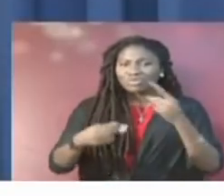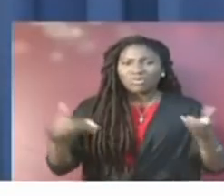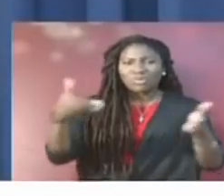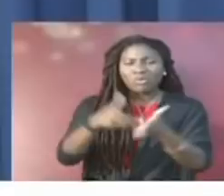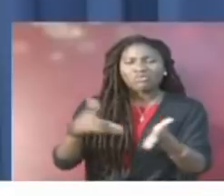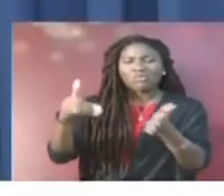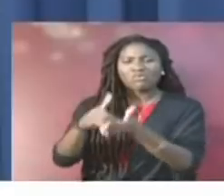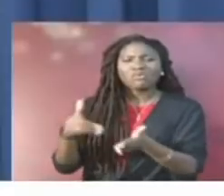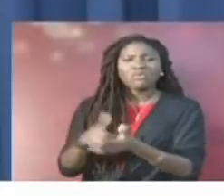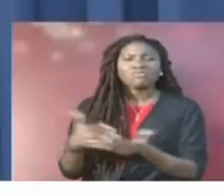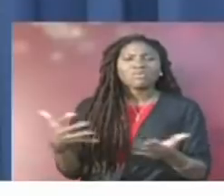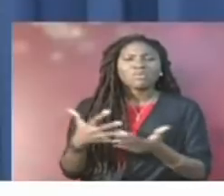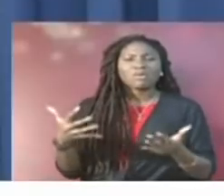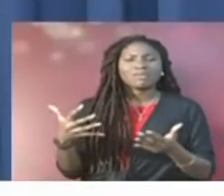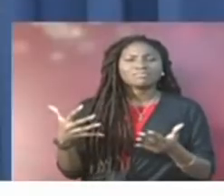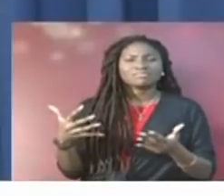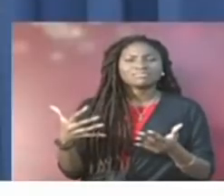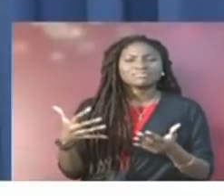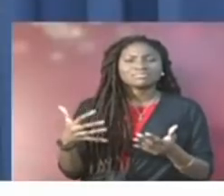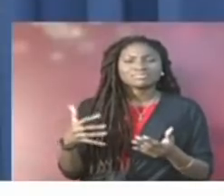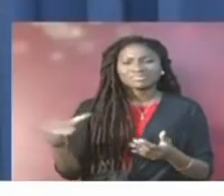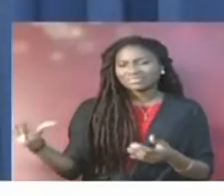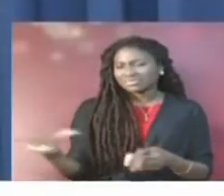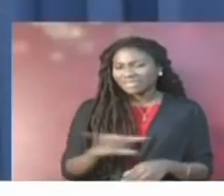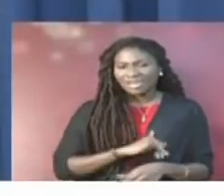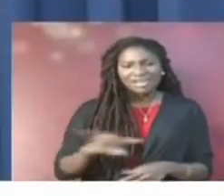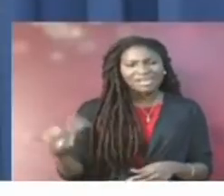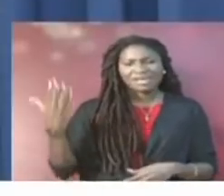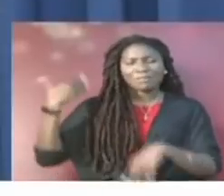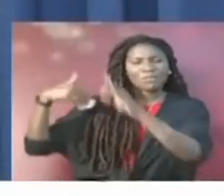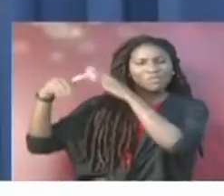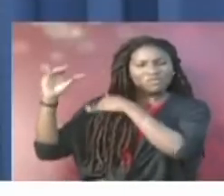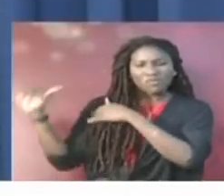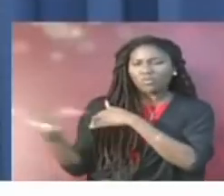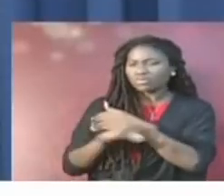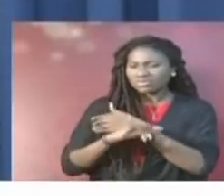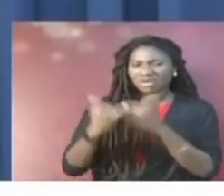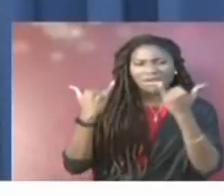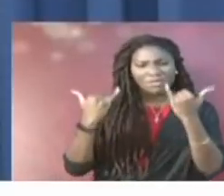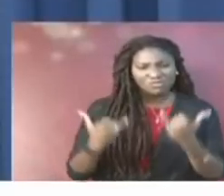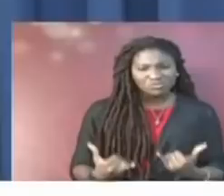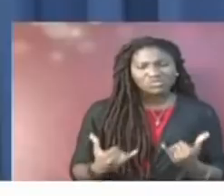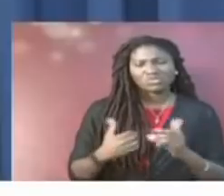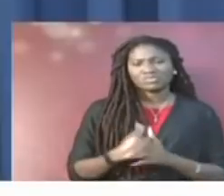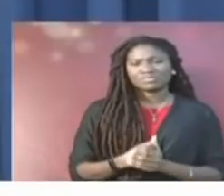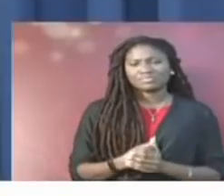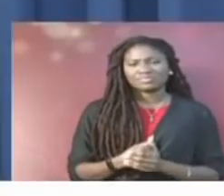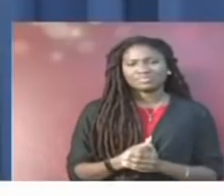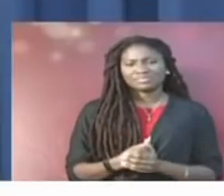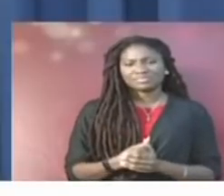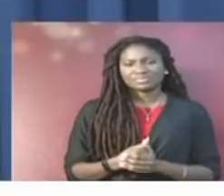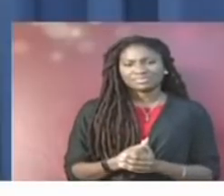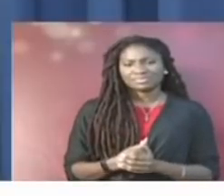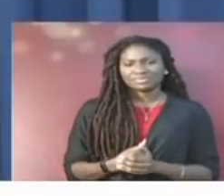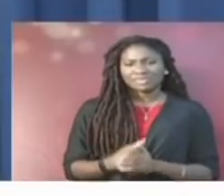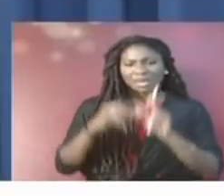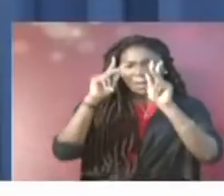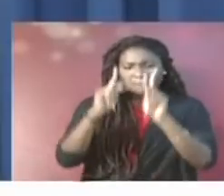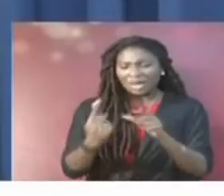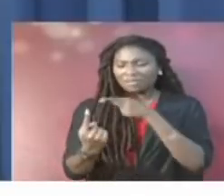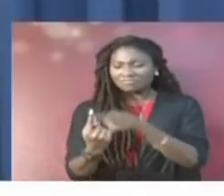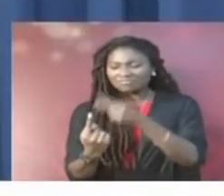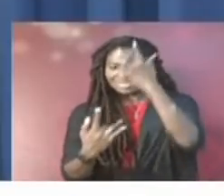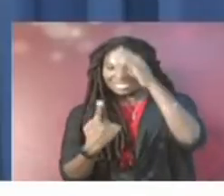and over again is what people need to do. It is a virus. It requires a susceptible person. It requires an infected person.